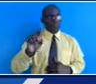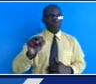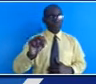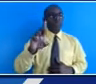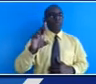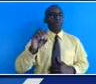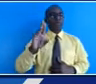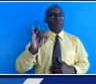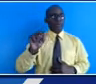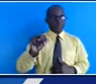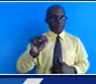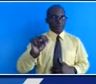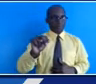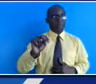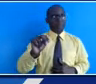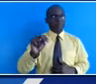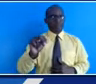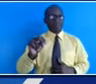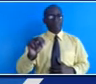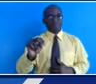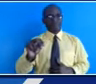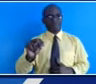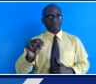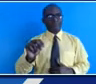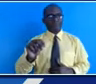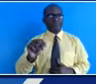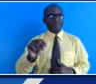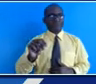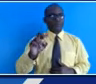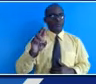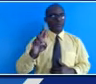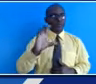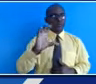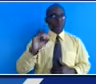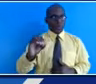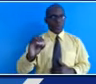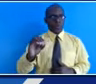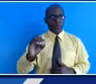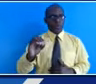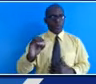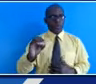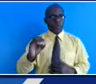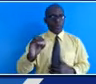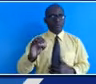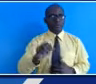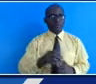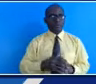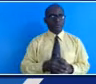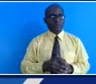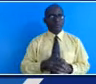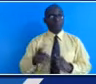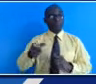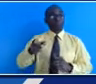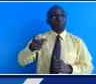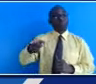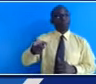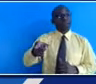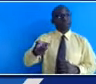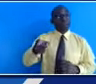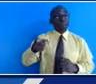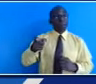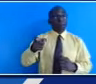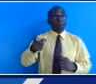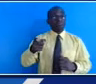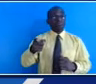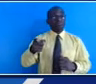person, she's had to deal with this set of rules that have come down that have first shut the business down and